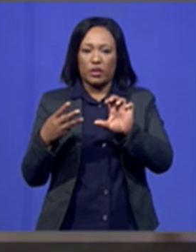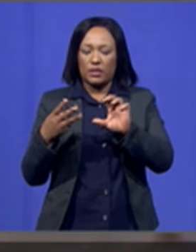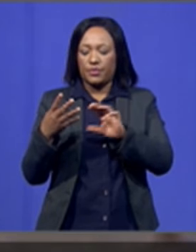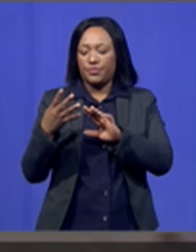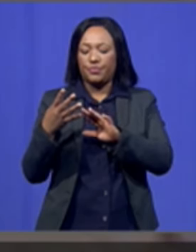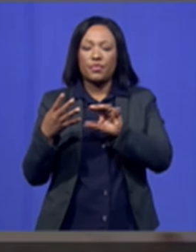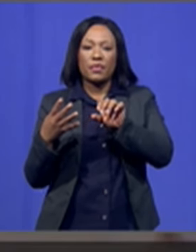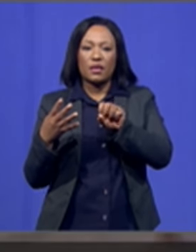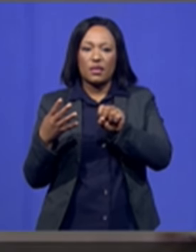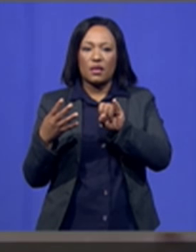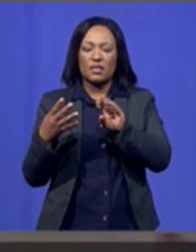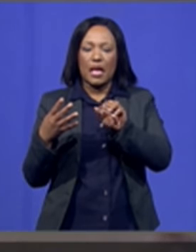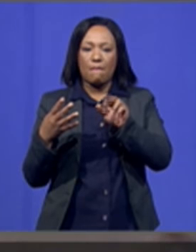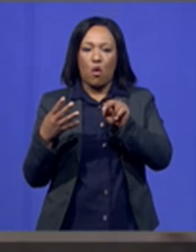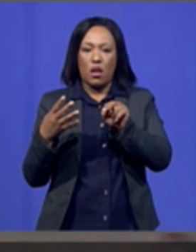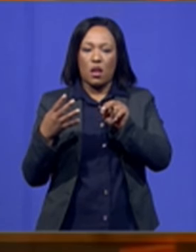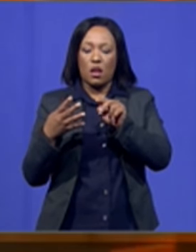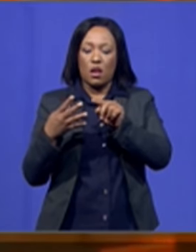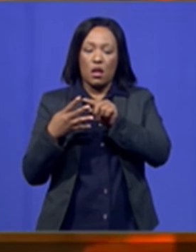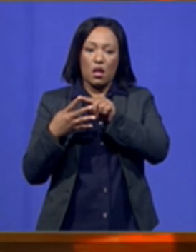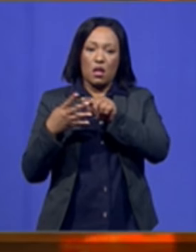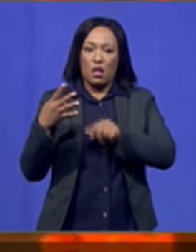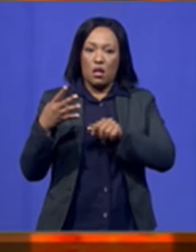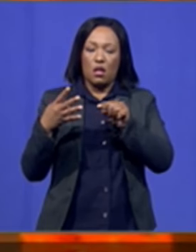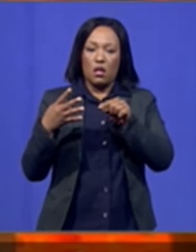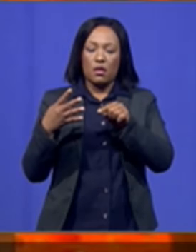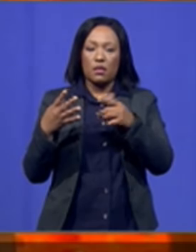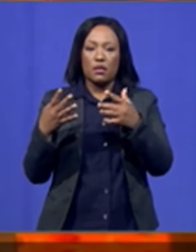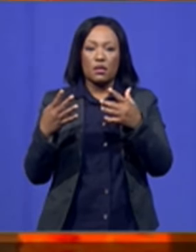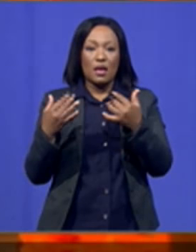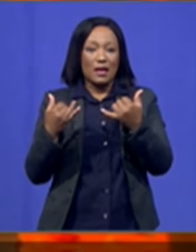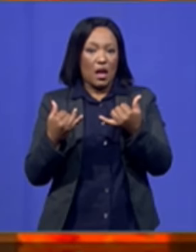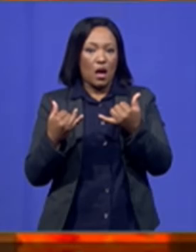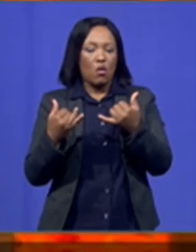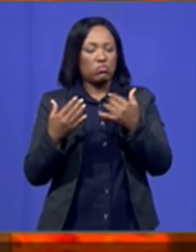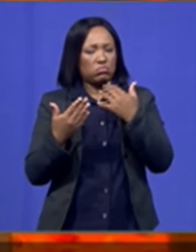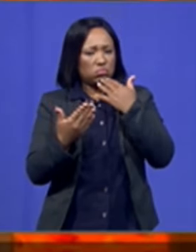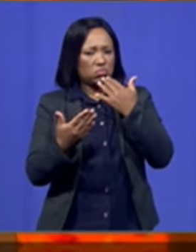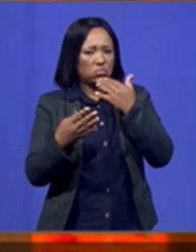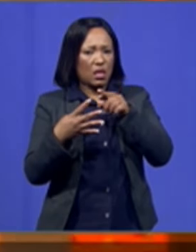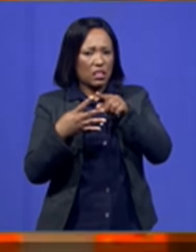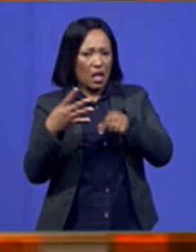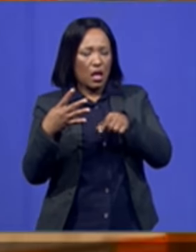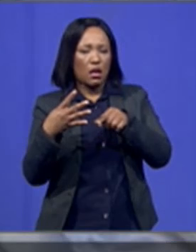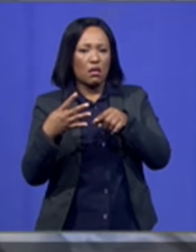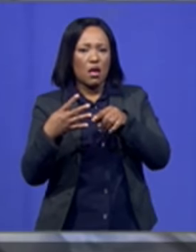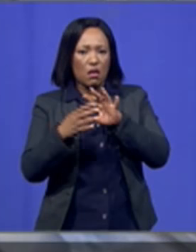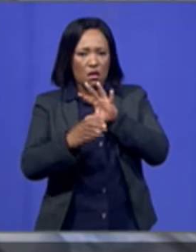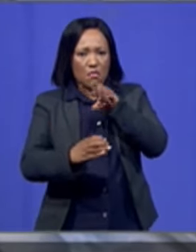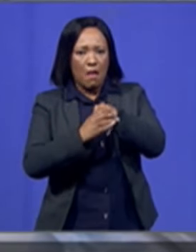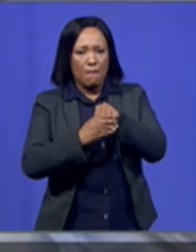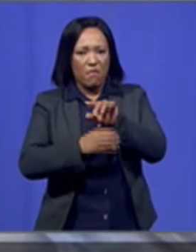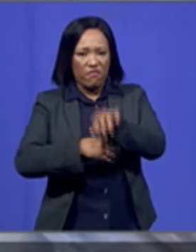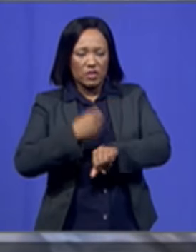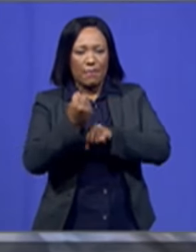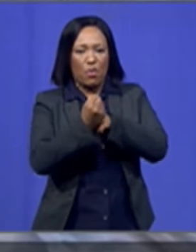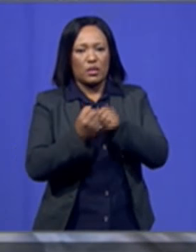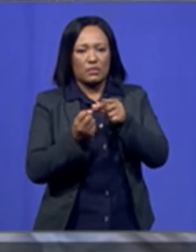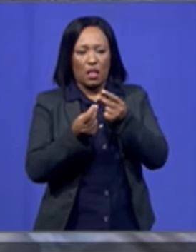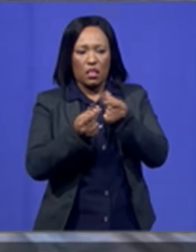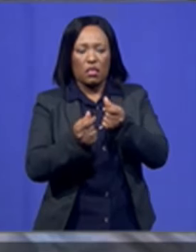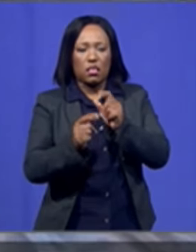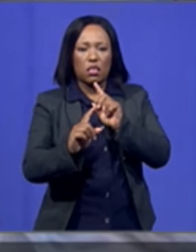Simon Dionture, who are stepping forward to support this response.